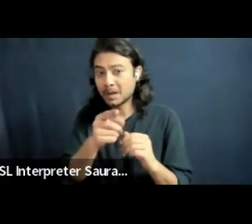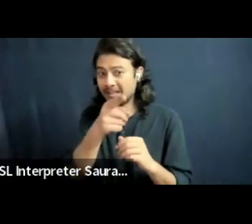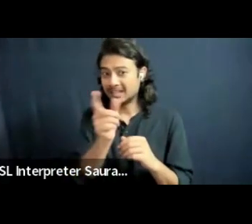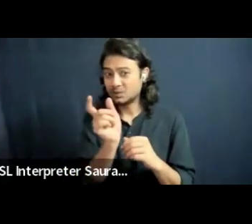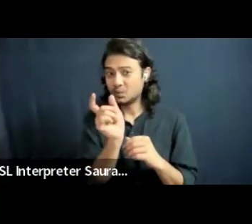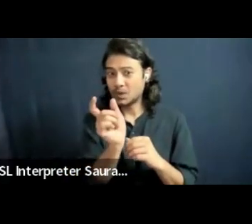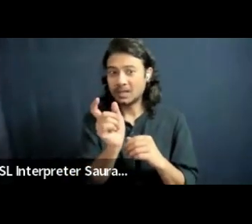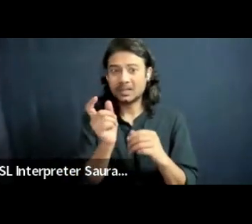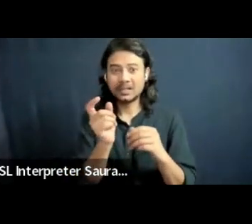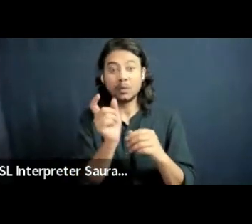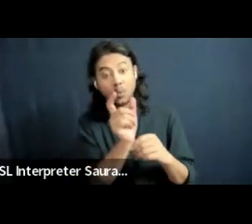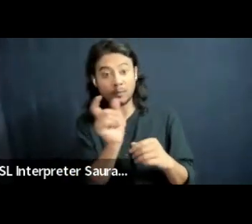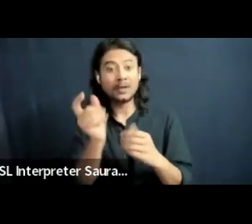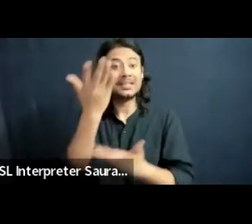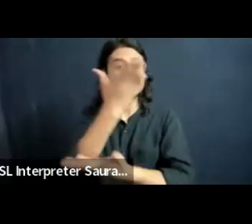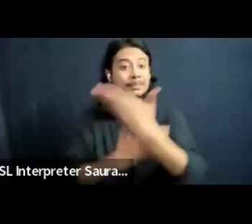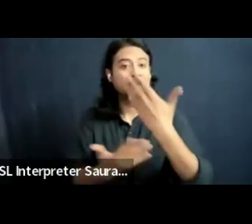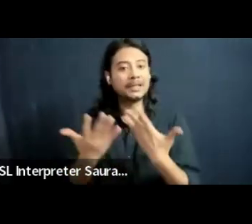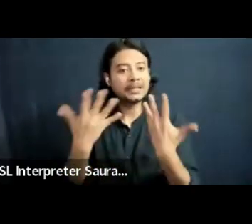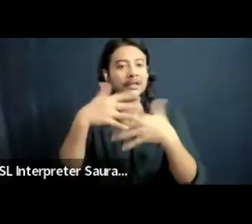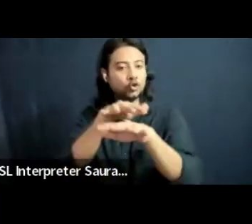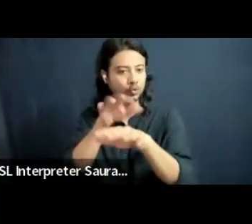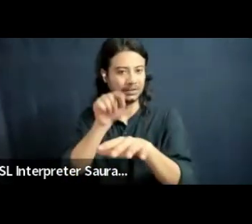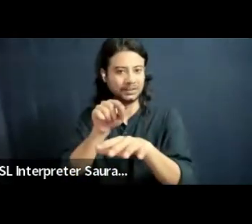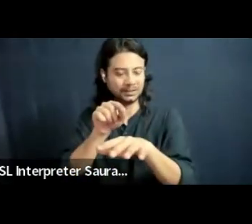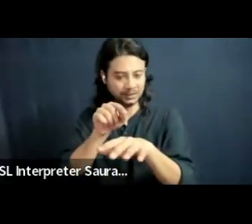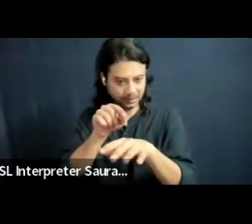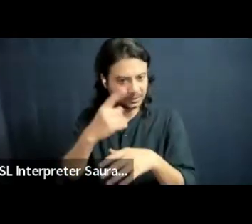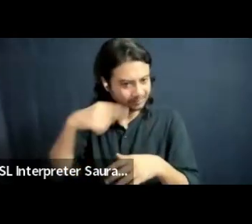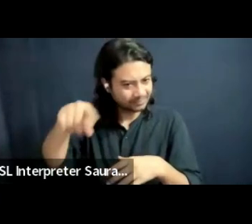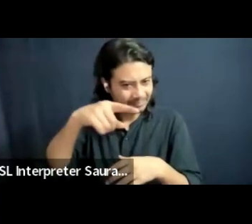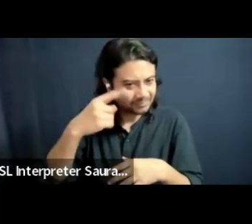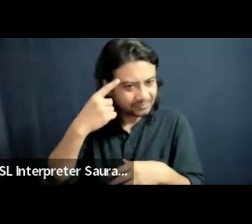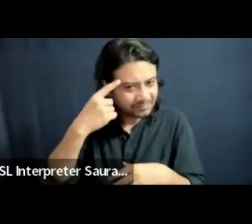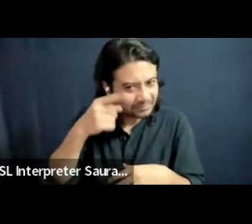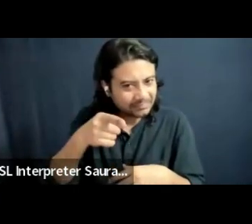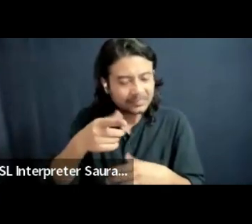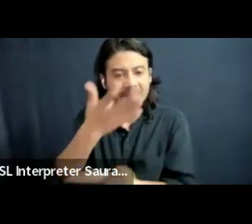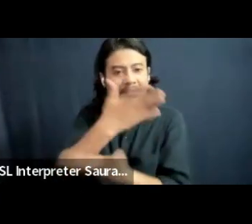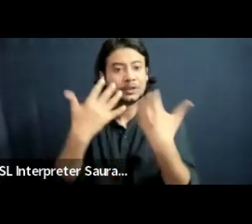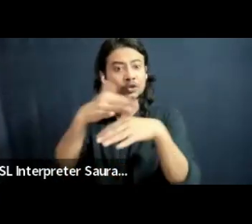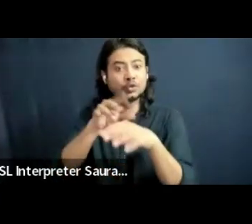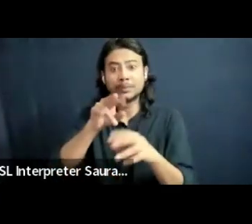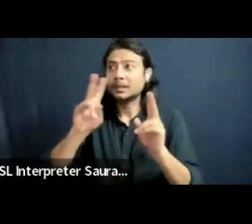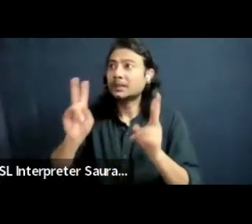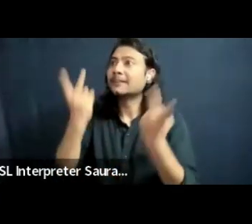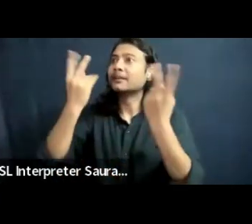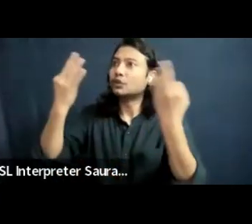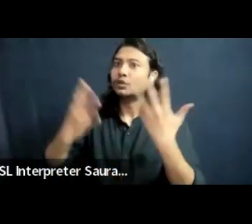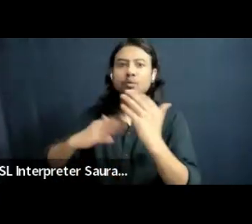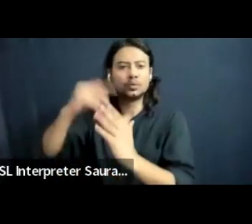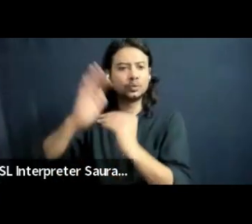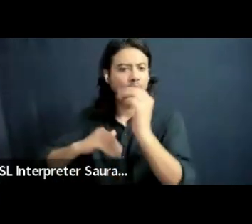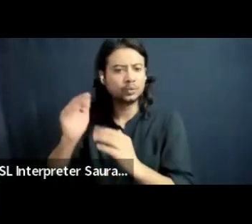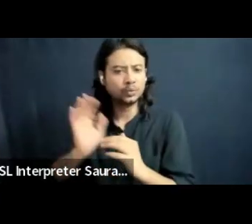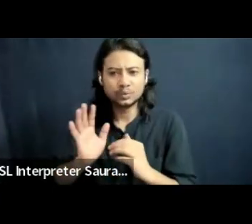disability inclusion. It's not about creating something different. It's about making our current systems inclusive. Inclusion